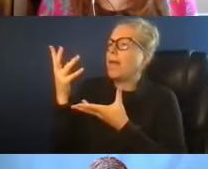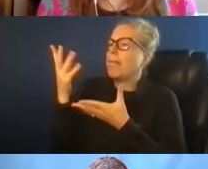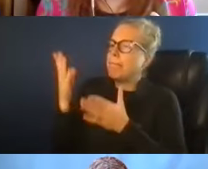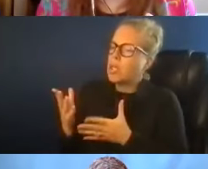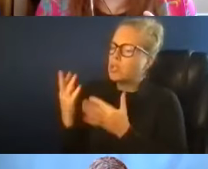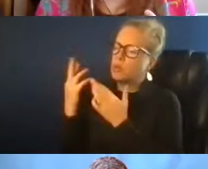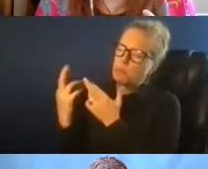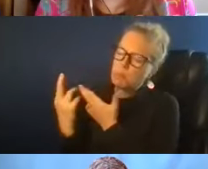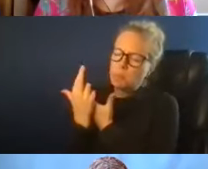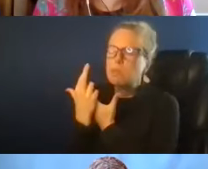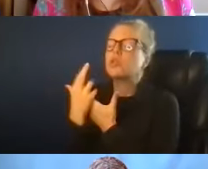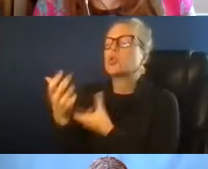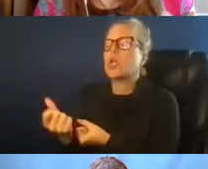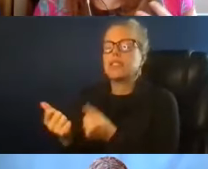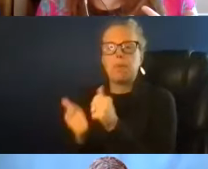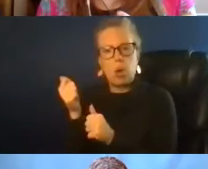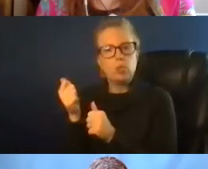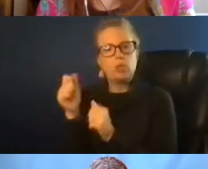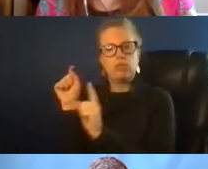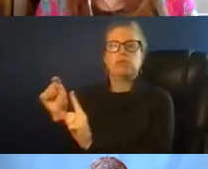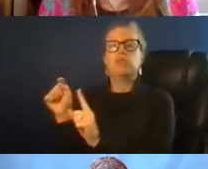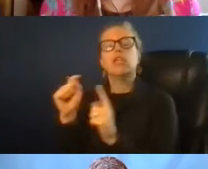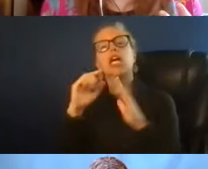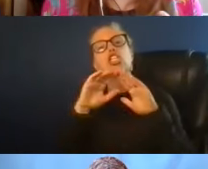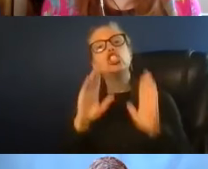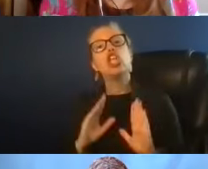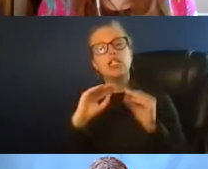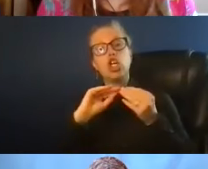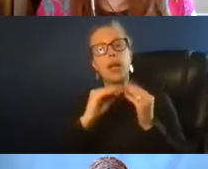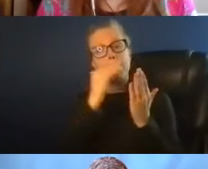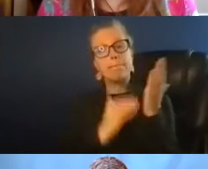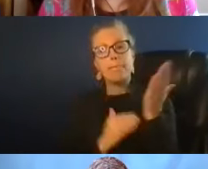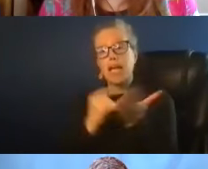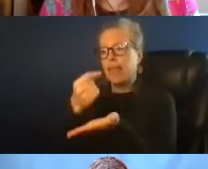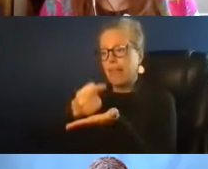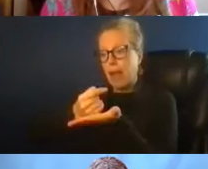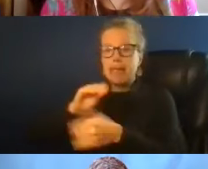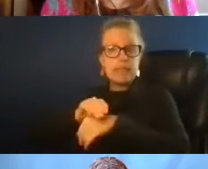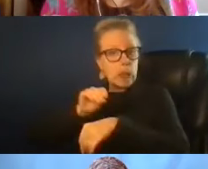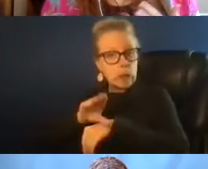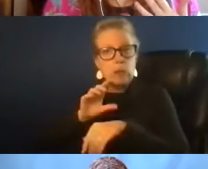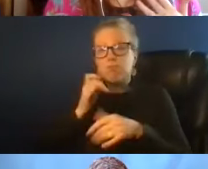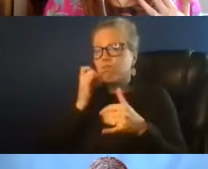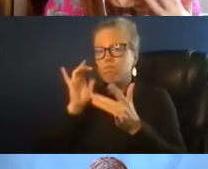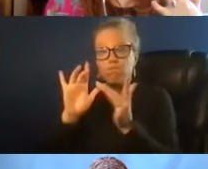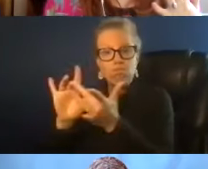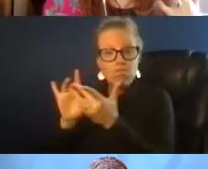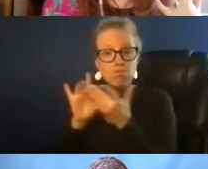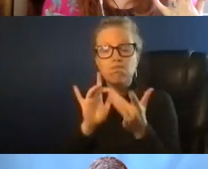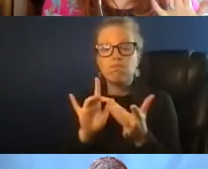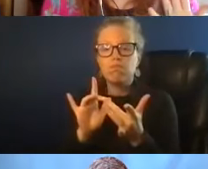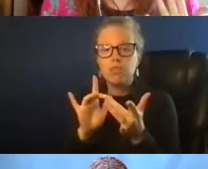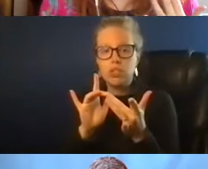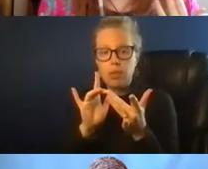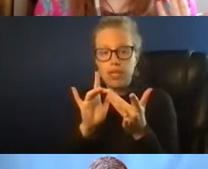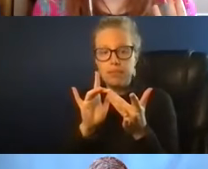have a list of shelter numbers. You have a list of therapists or counselors that you can call on. And then